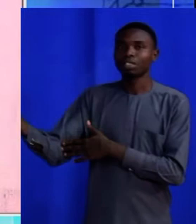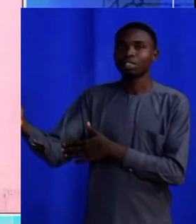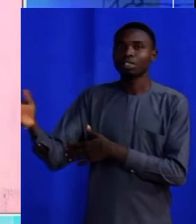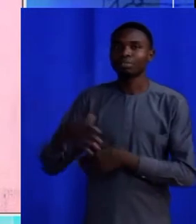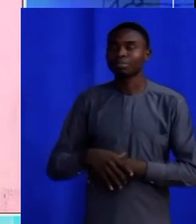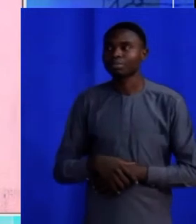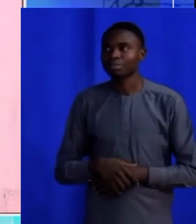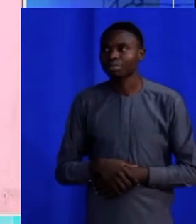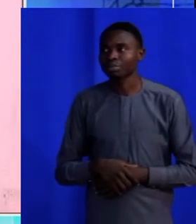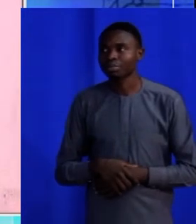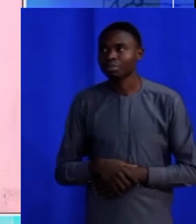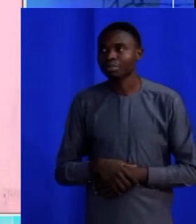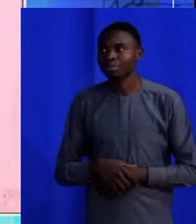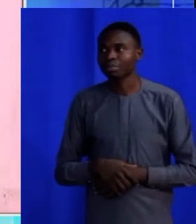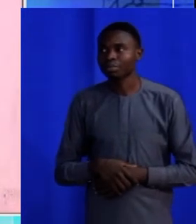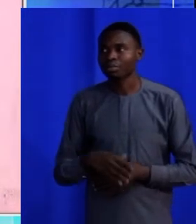Butter. Maishani.